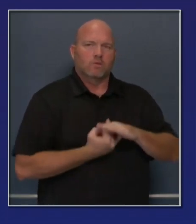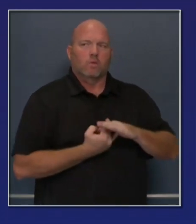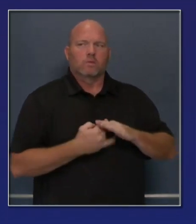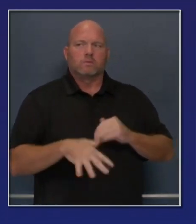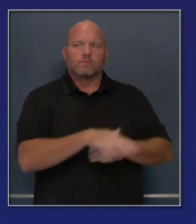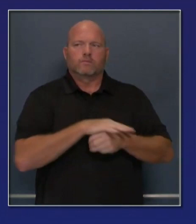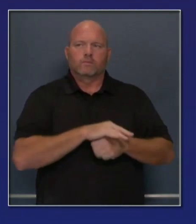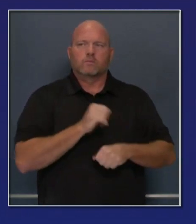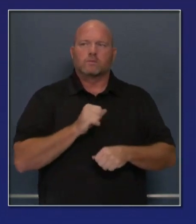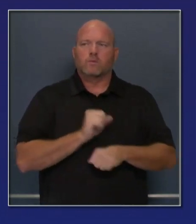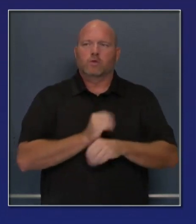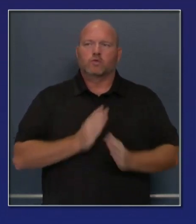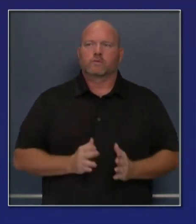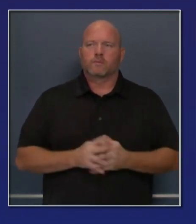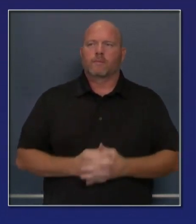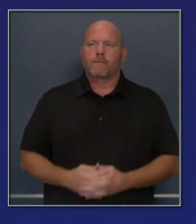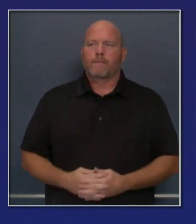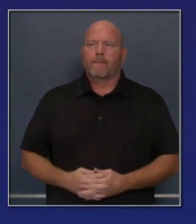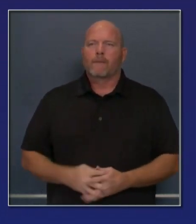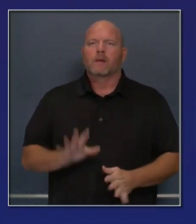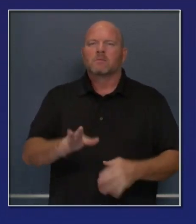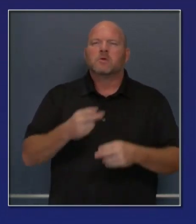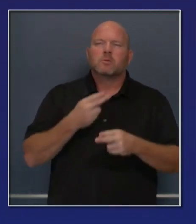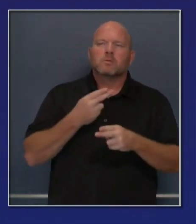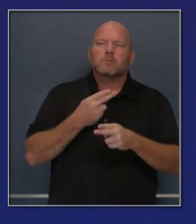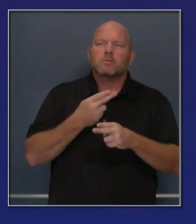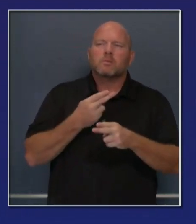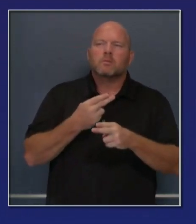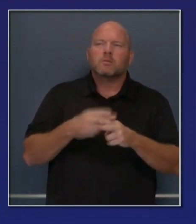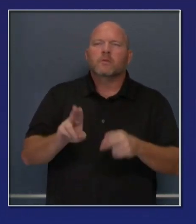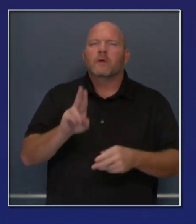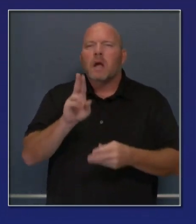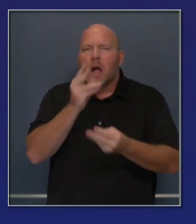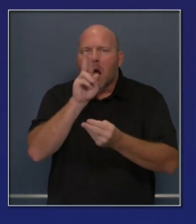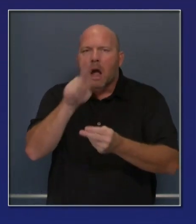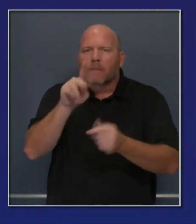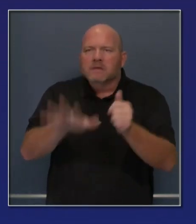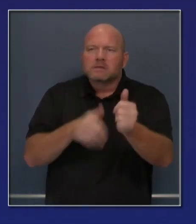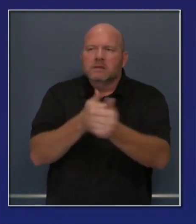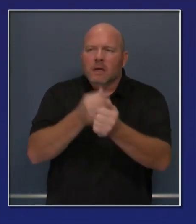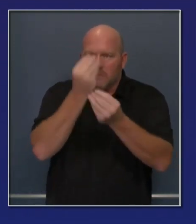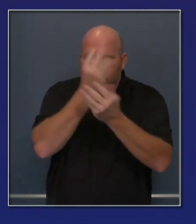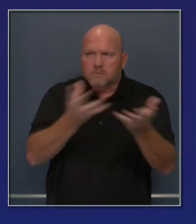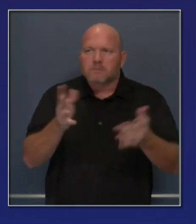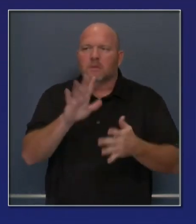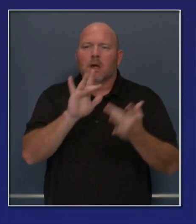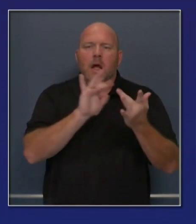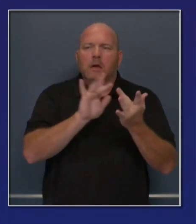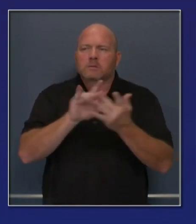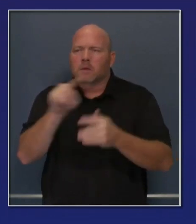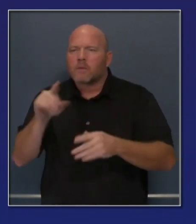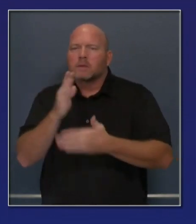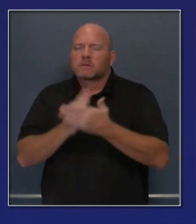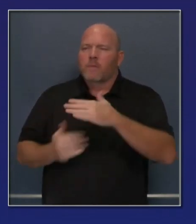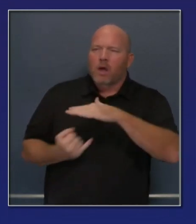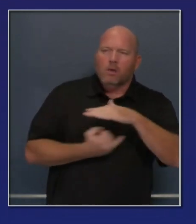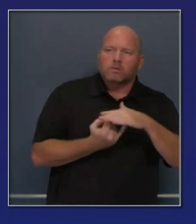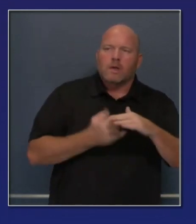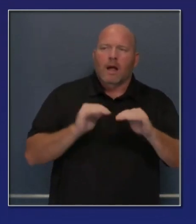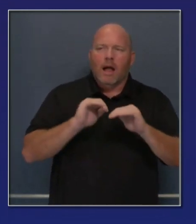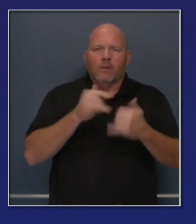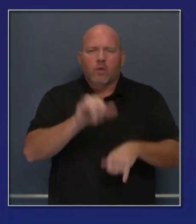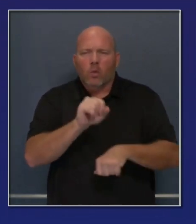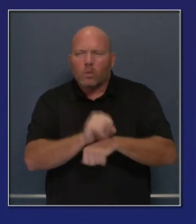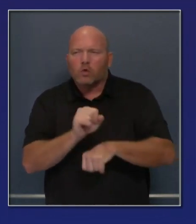efforts. So that's just a brief update on some of the contact tracing work, some of the isolation, quarantine work, the